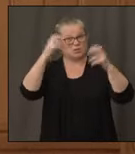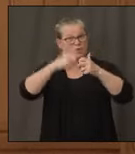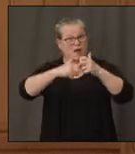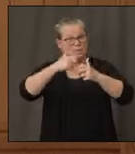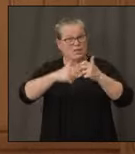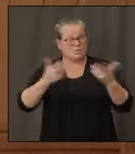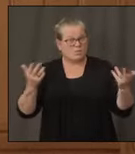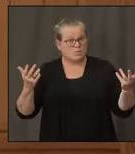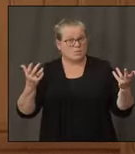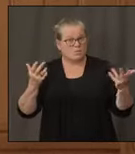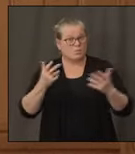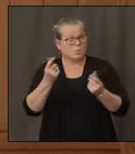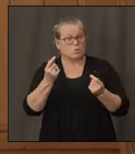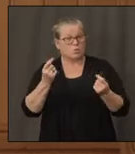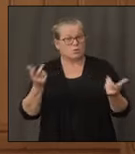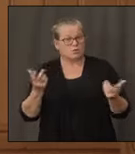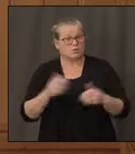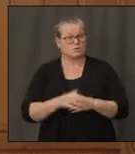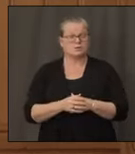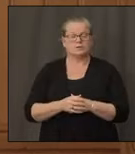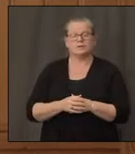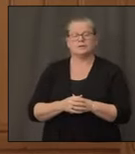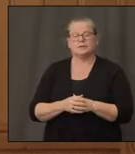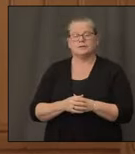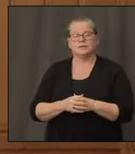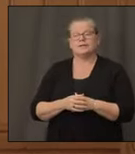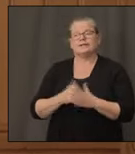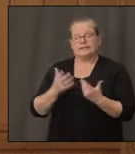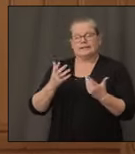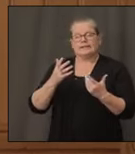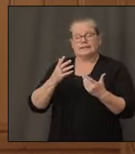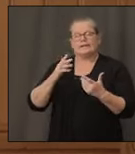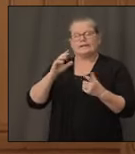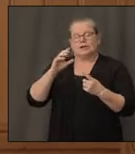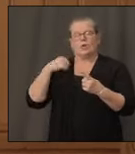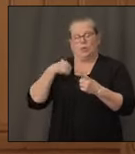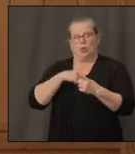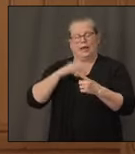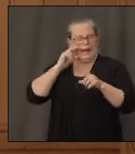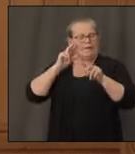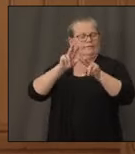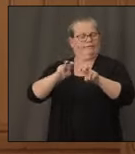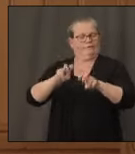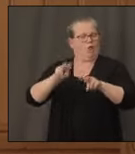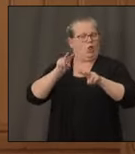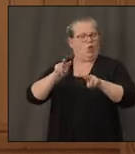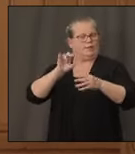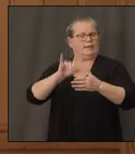years, particularly since Connecticut was impacted by those severe storms in 2011 and